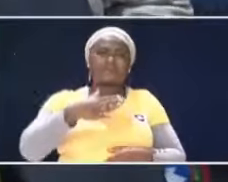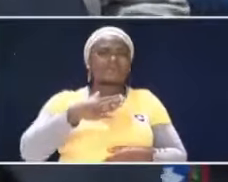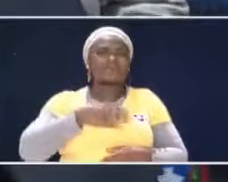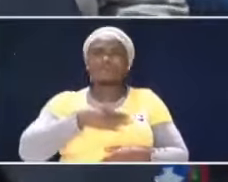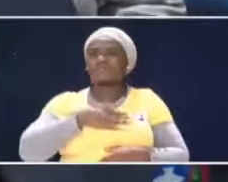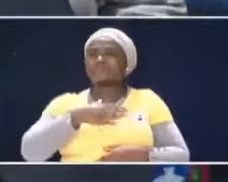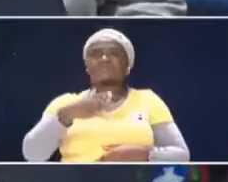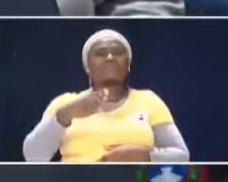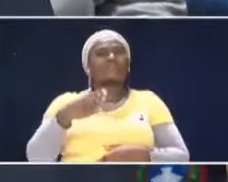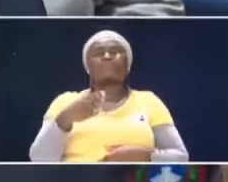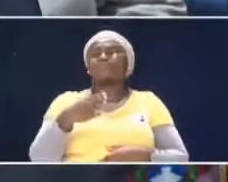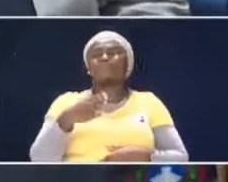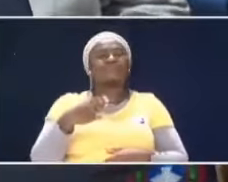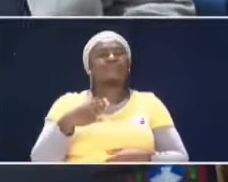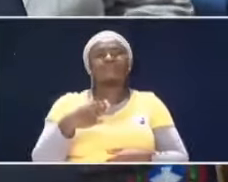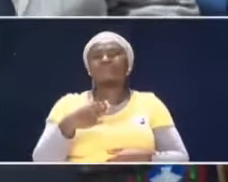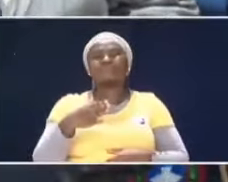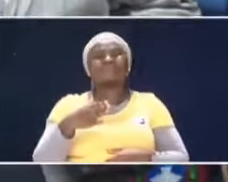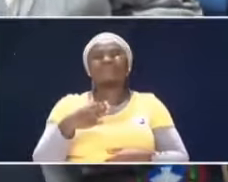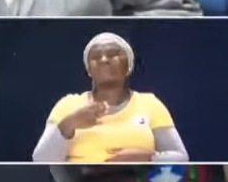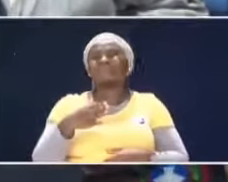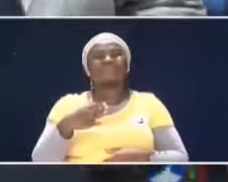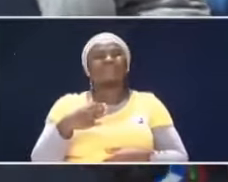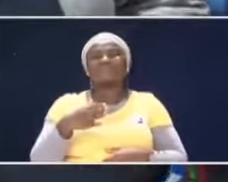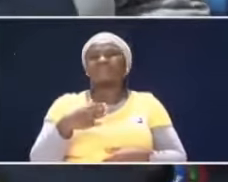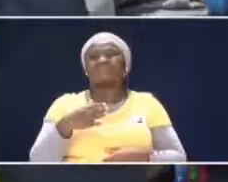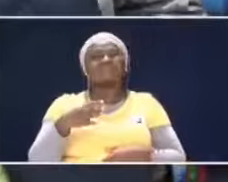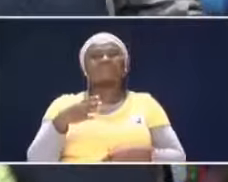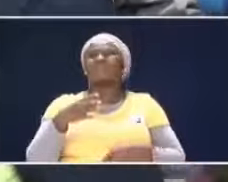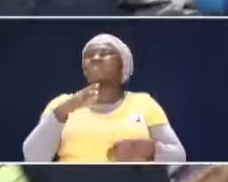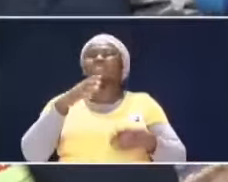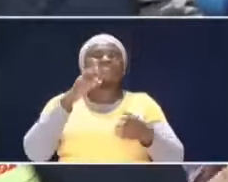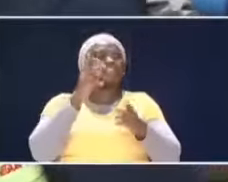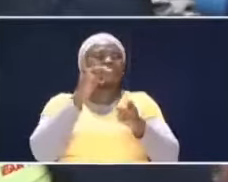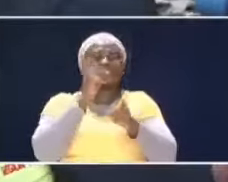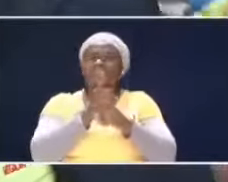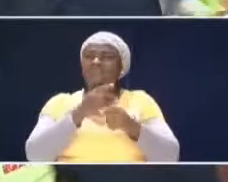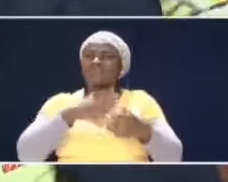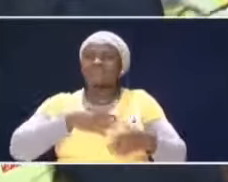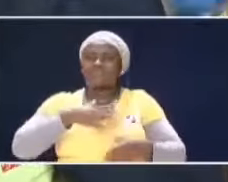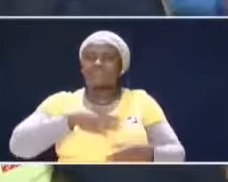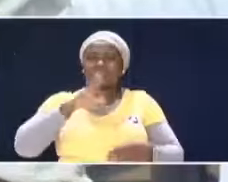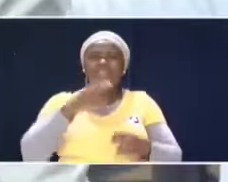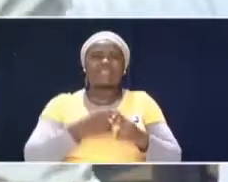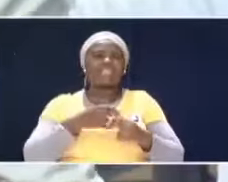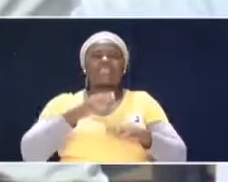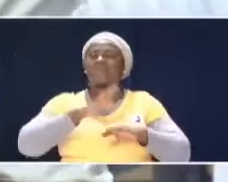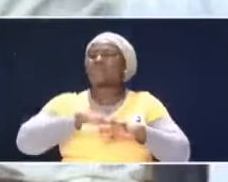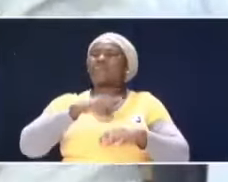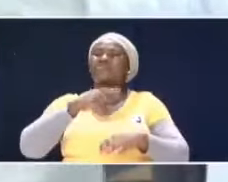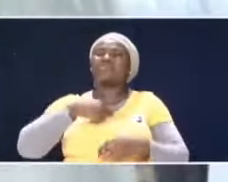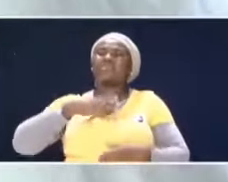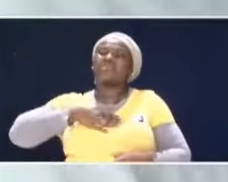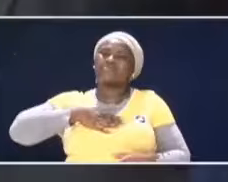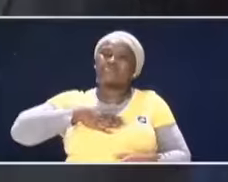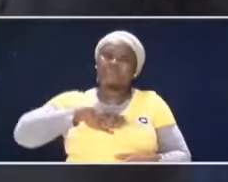Only to do you learning. Just breathe your name.